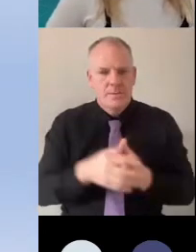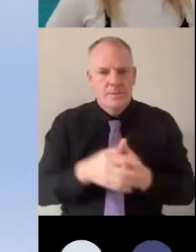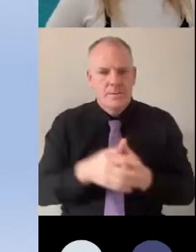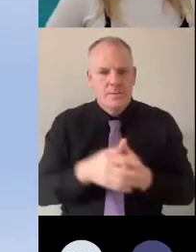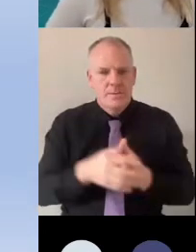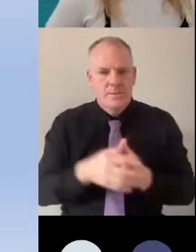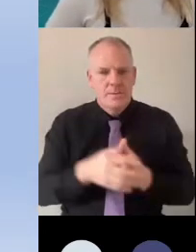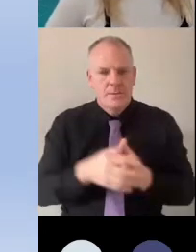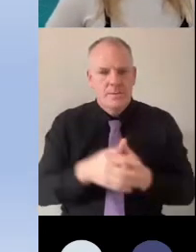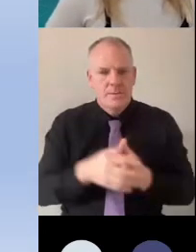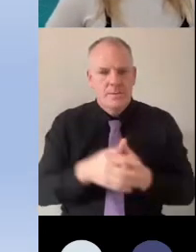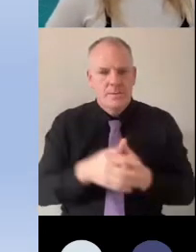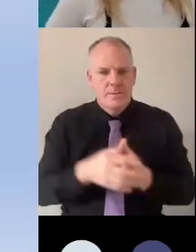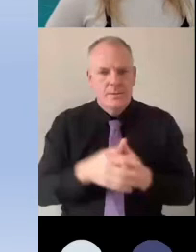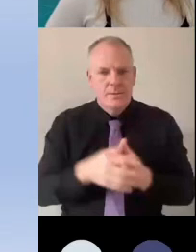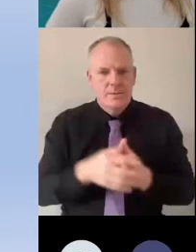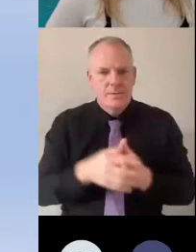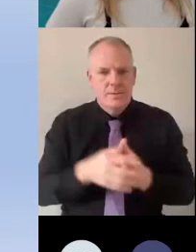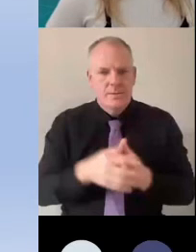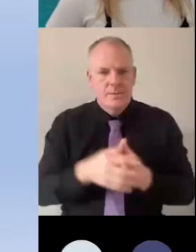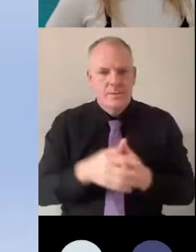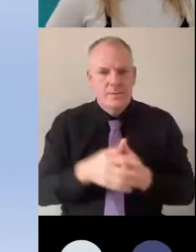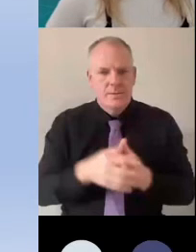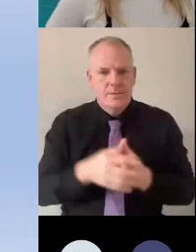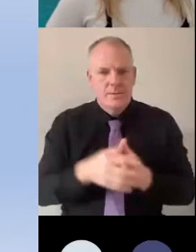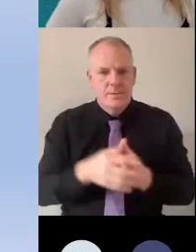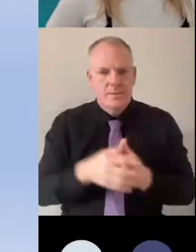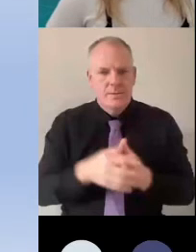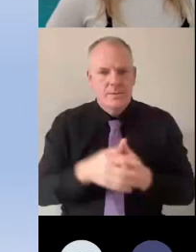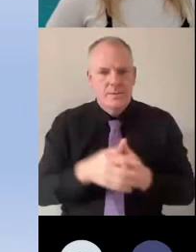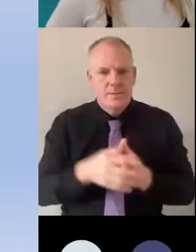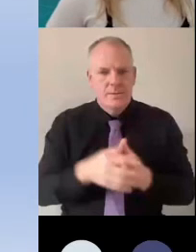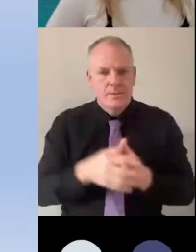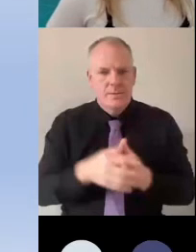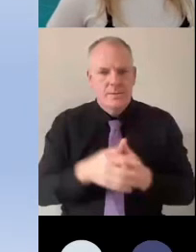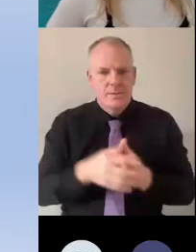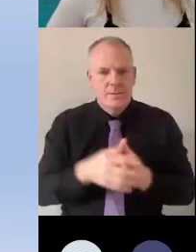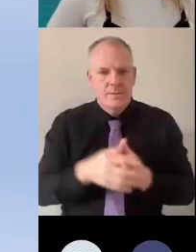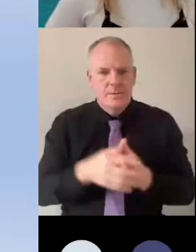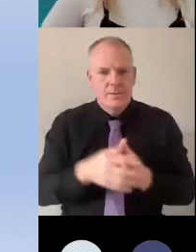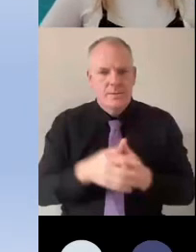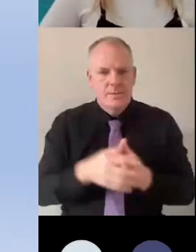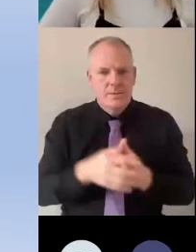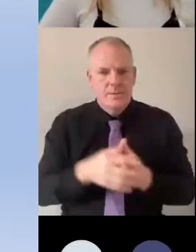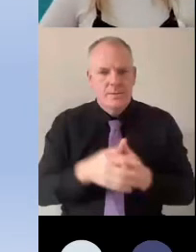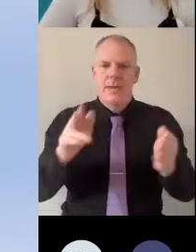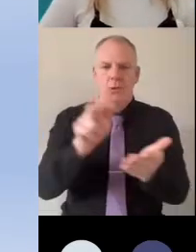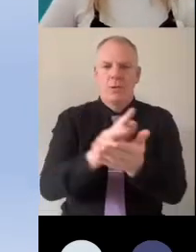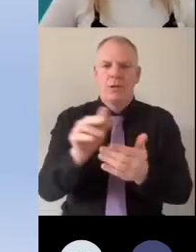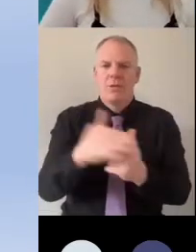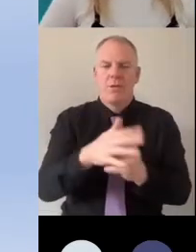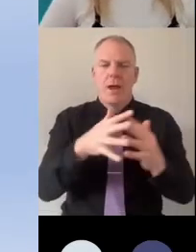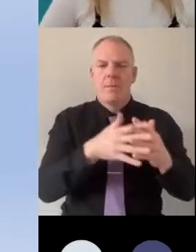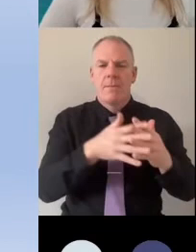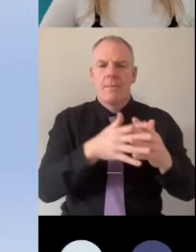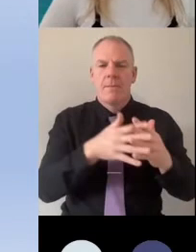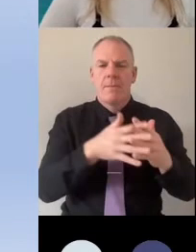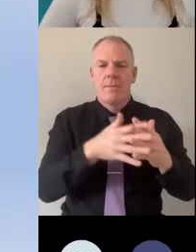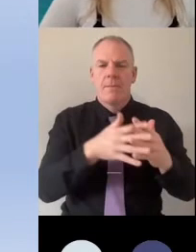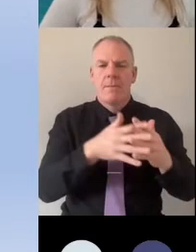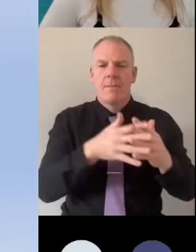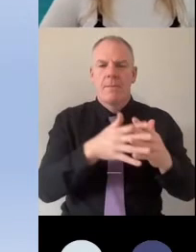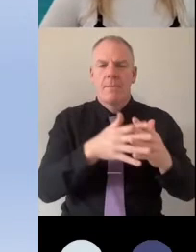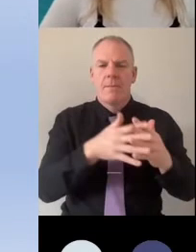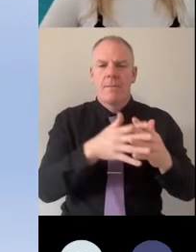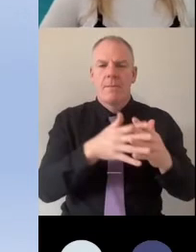please? So this is a representation of the dual purposes of accreditation in the US. One is that public assurance